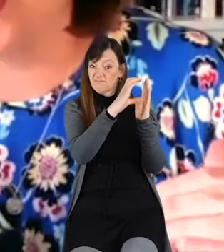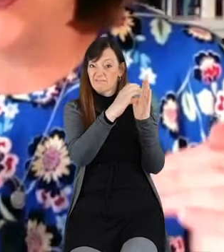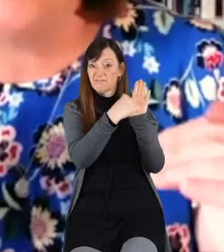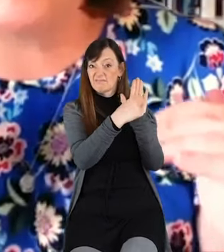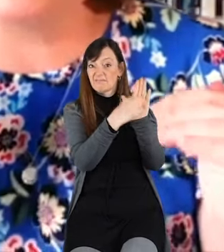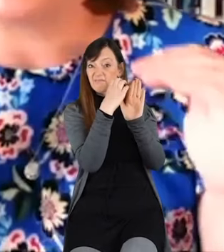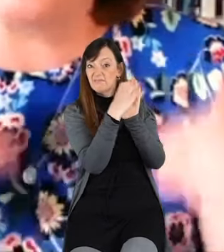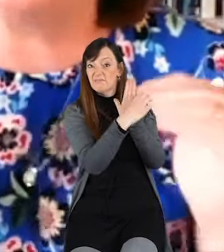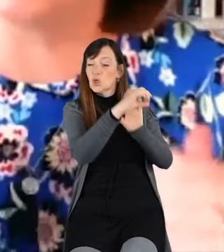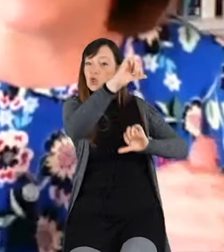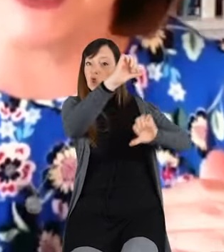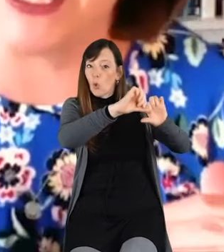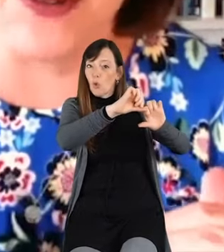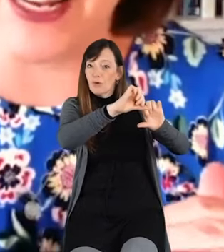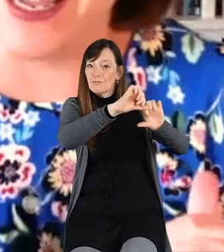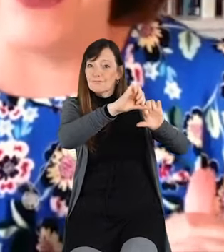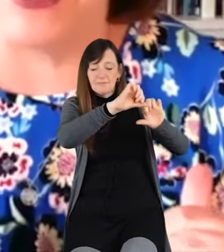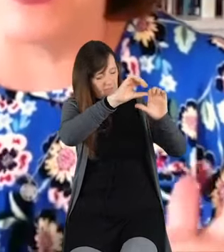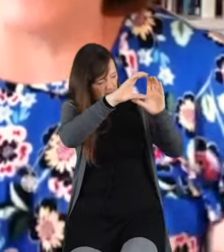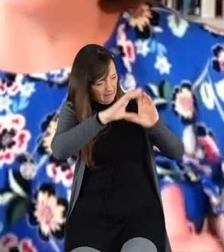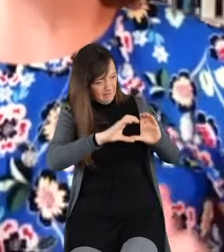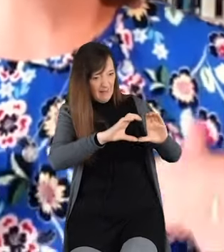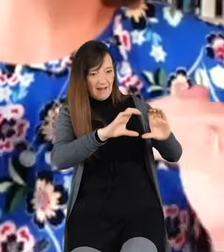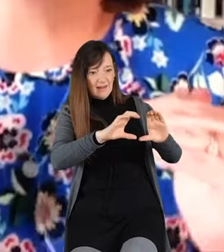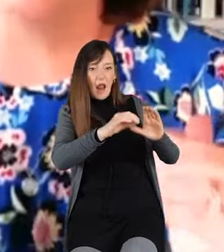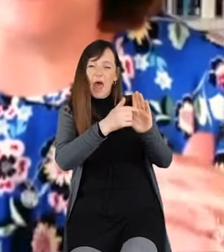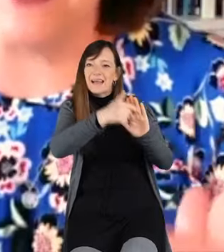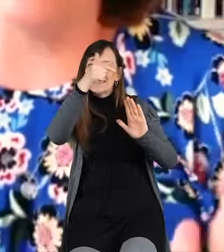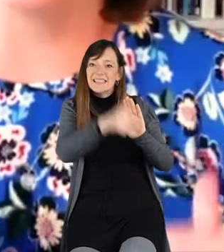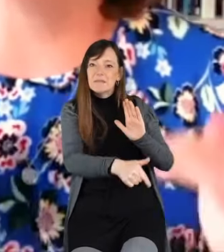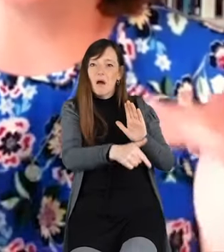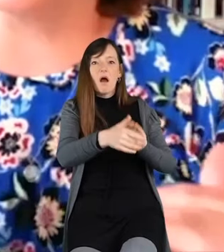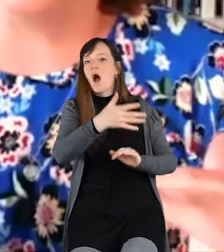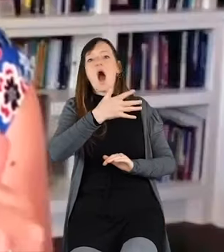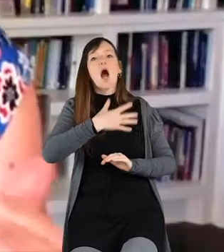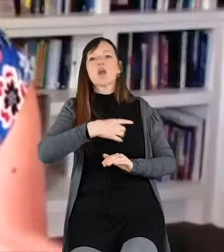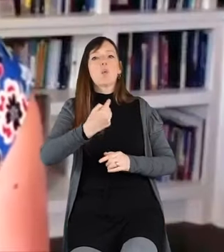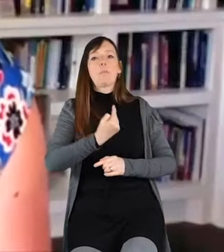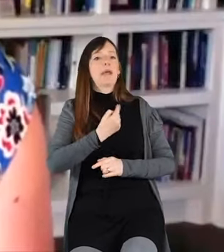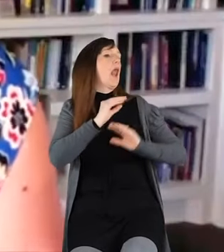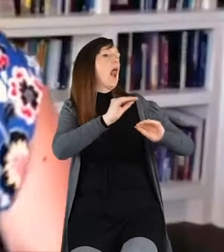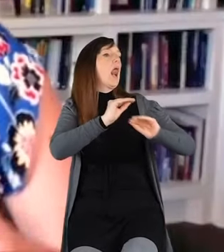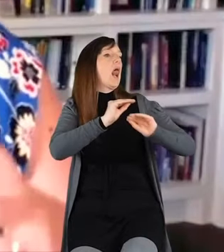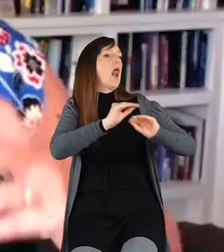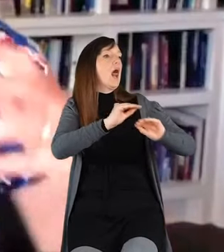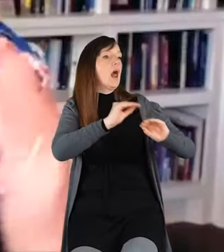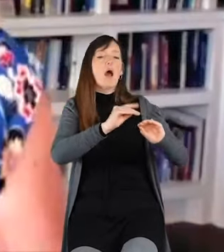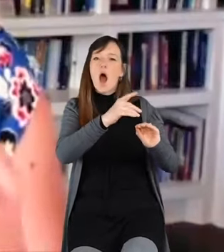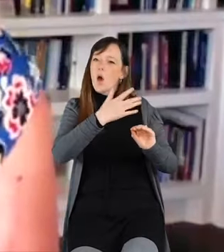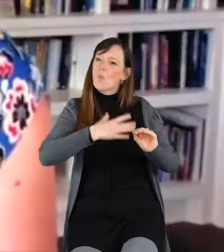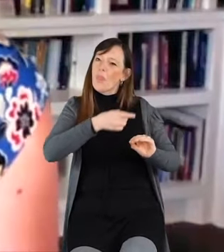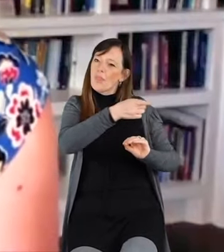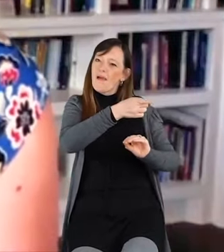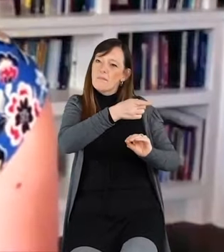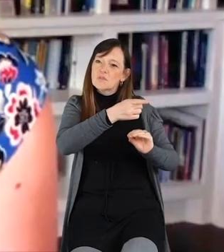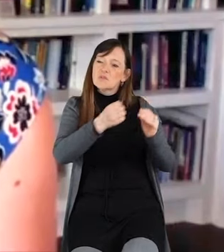deeper, because I don't want people to just listen to what I have to say. I want them to be developing, even if they've never had it before, that getting